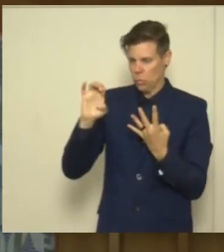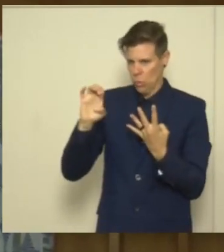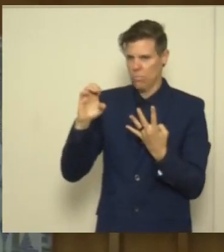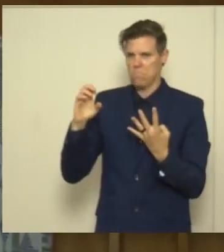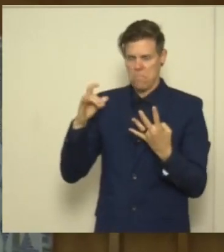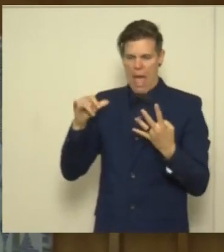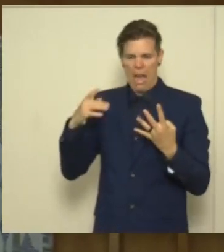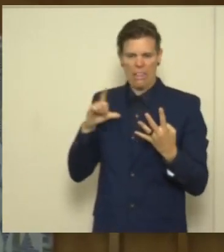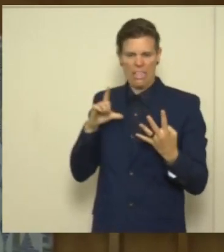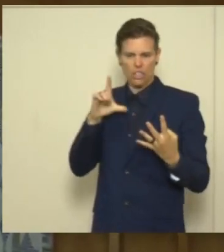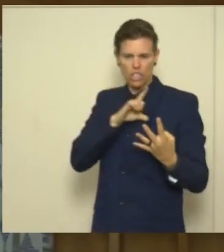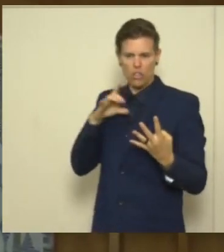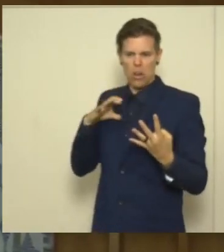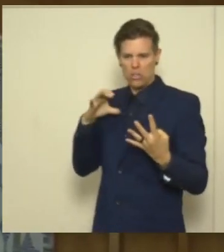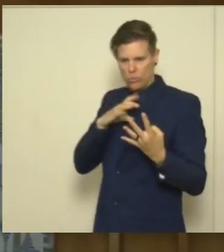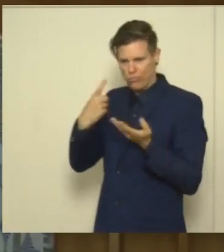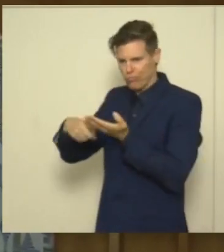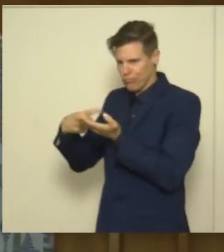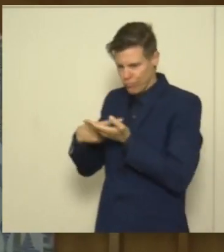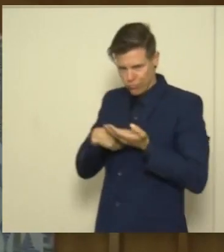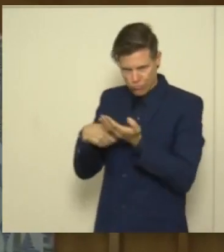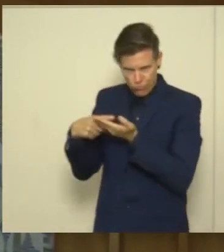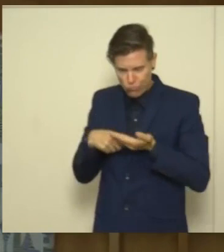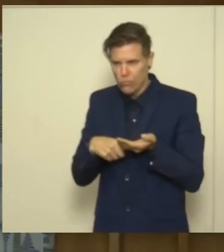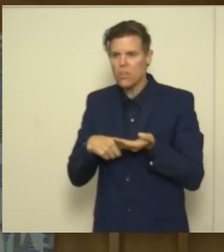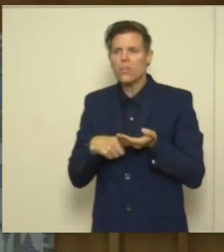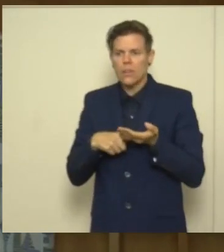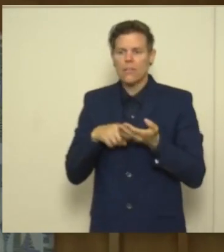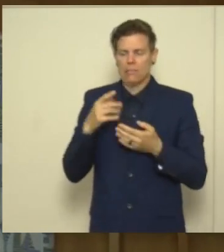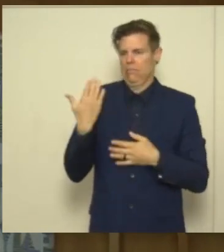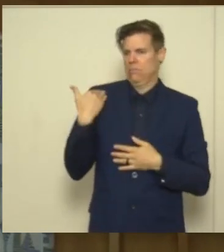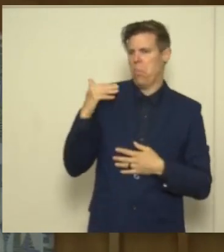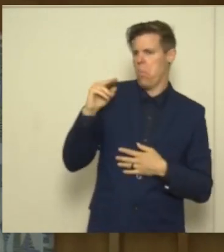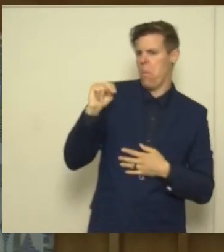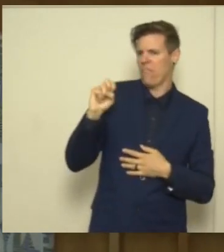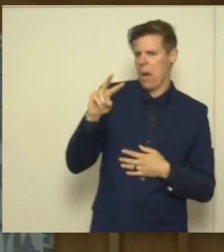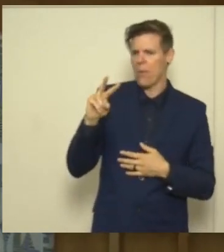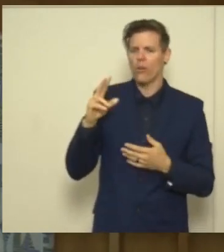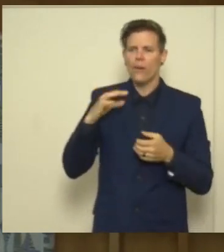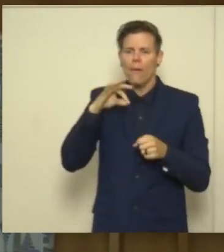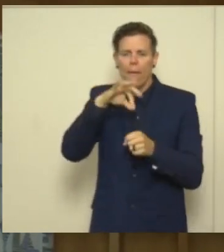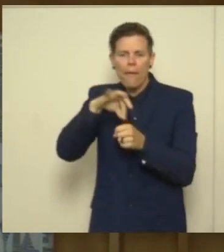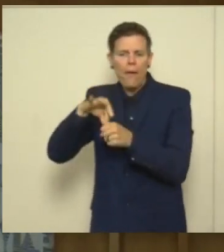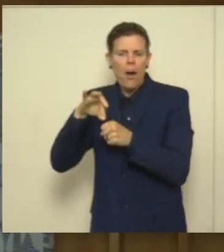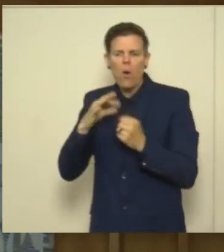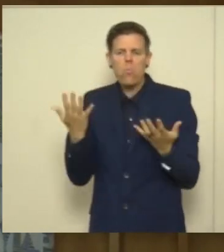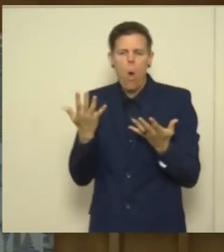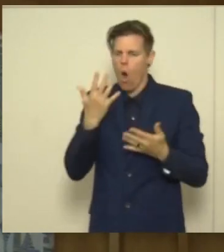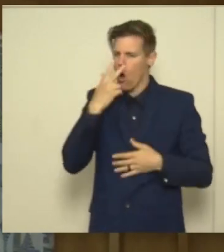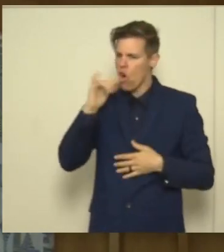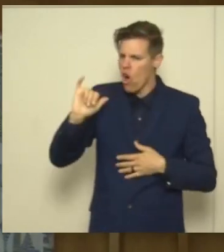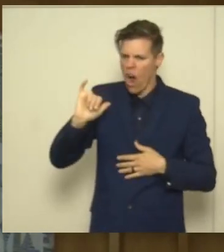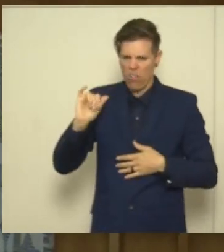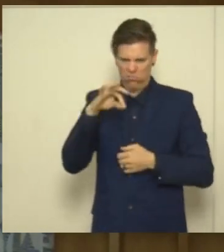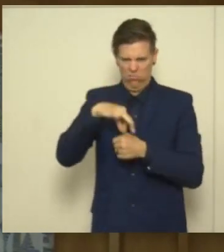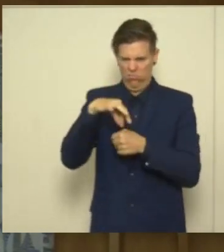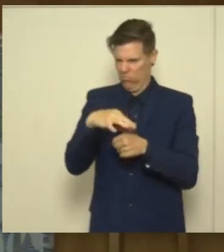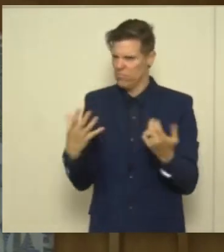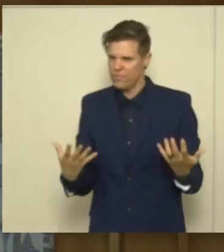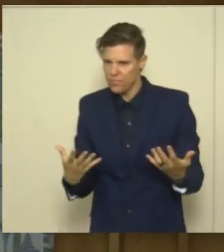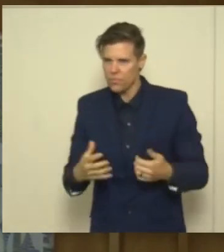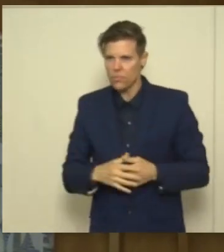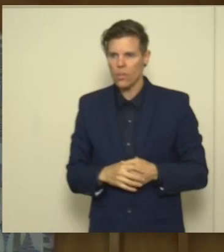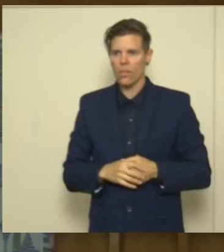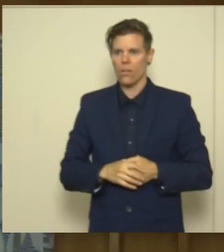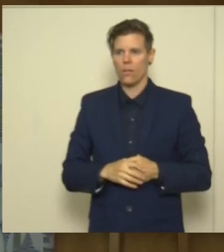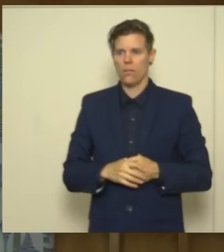election procedures for this November general election. And actually what the legislation did